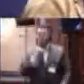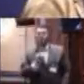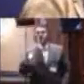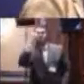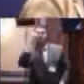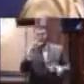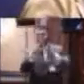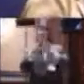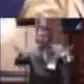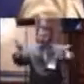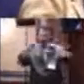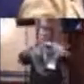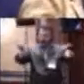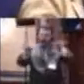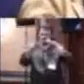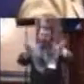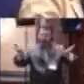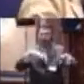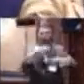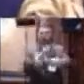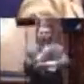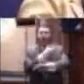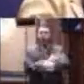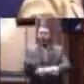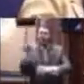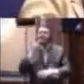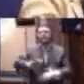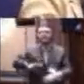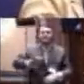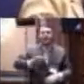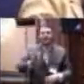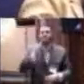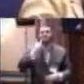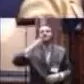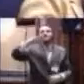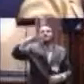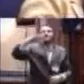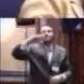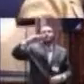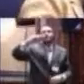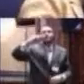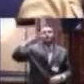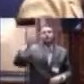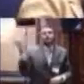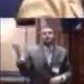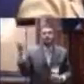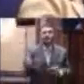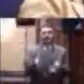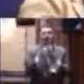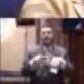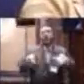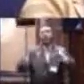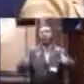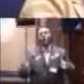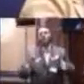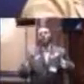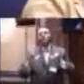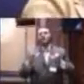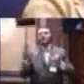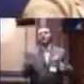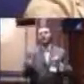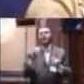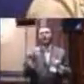when, for example, I sat in a part of the bus that was reserved for whites only. Similarly,